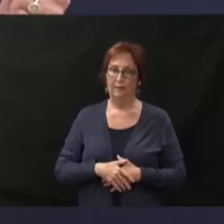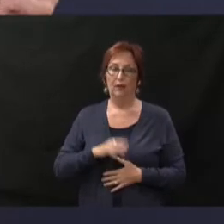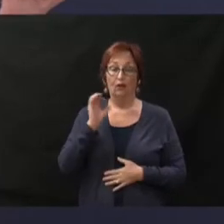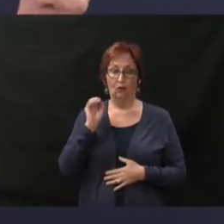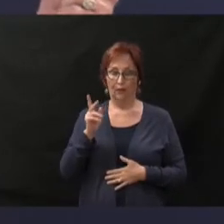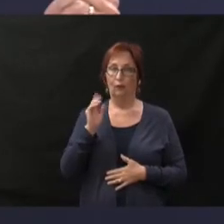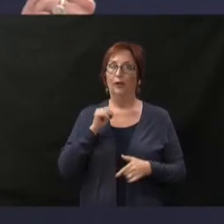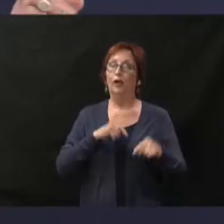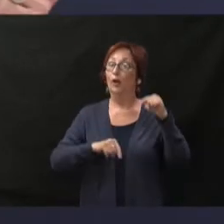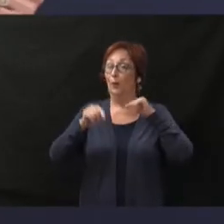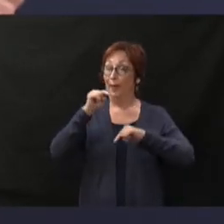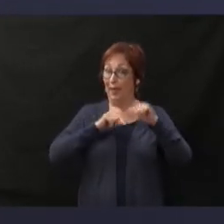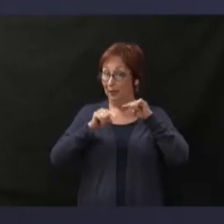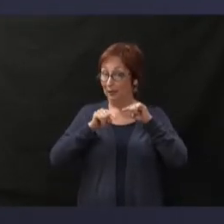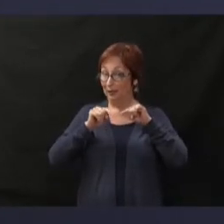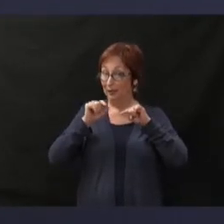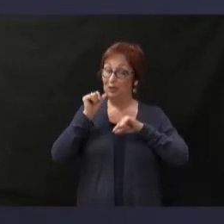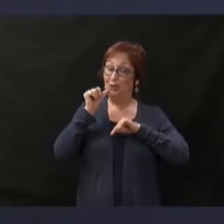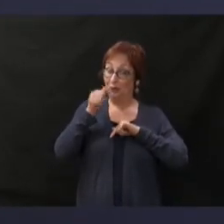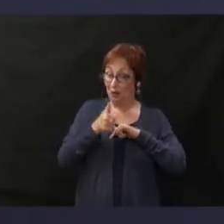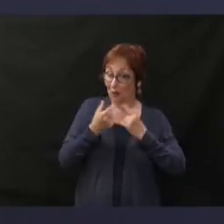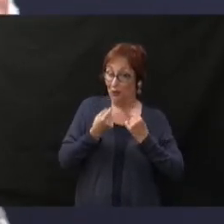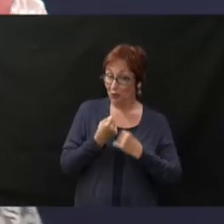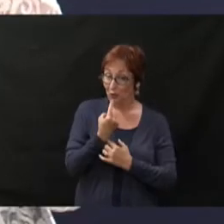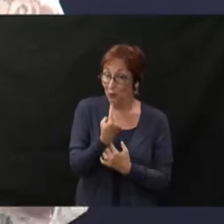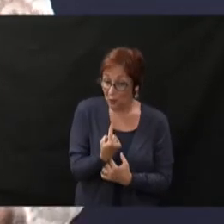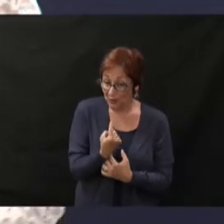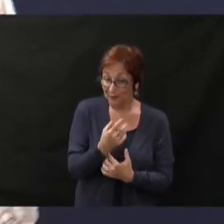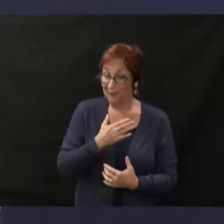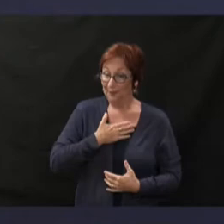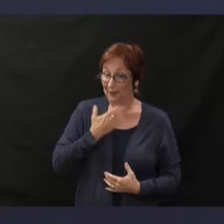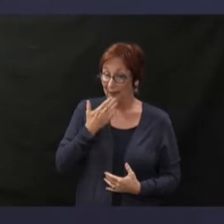going to back up and do one tomorrow, honey. My bad.